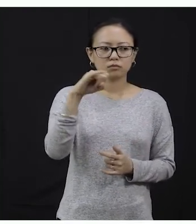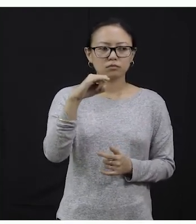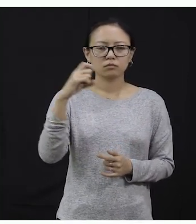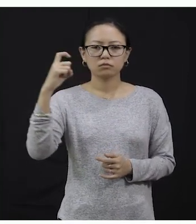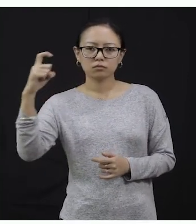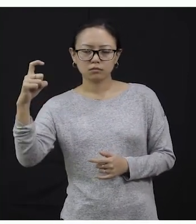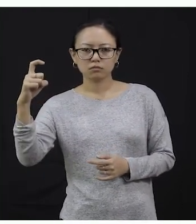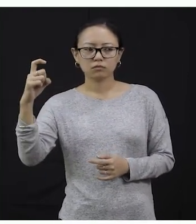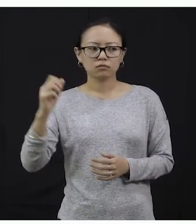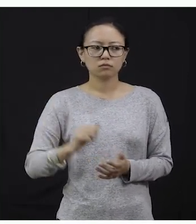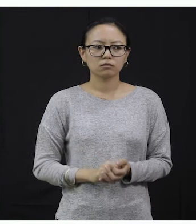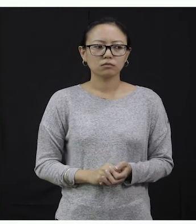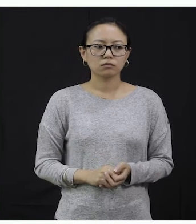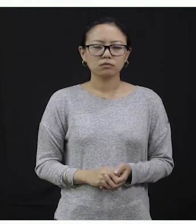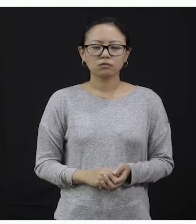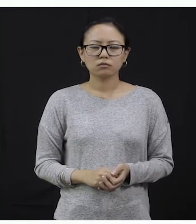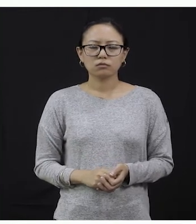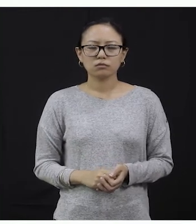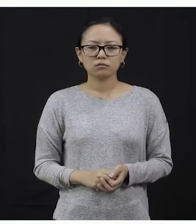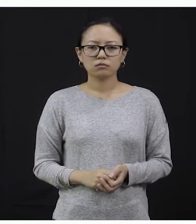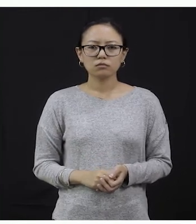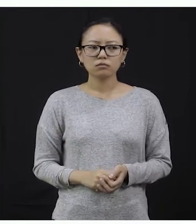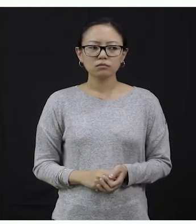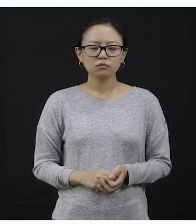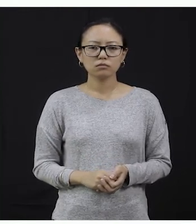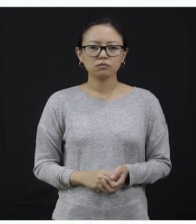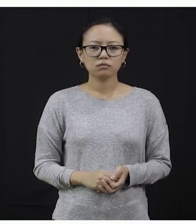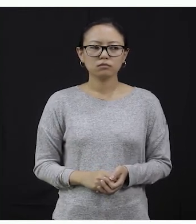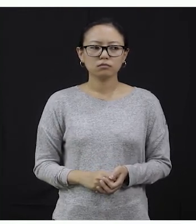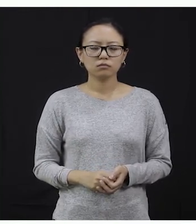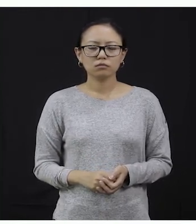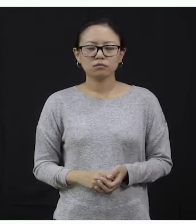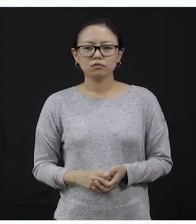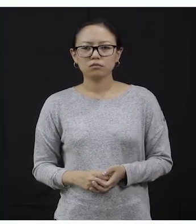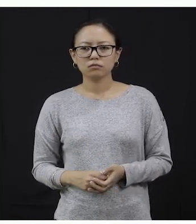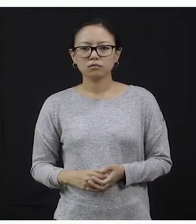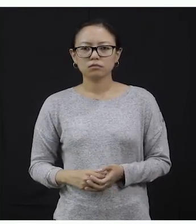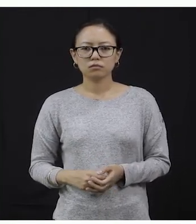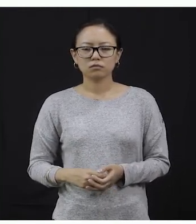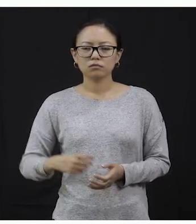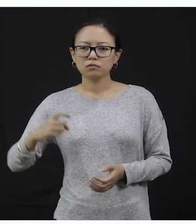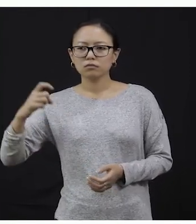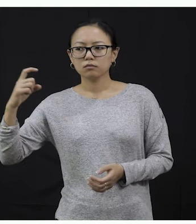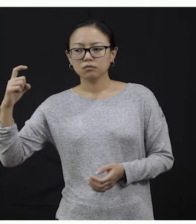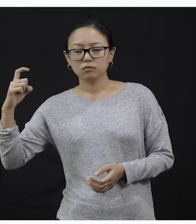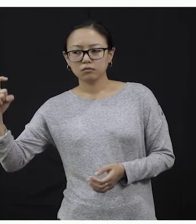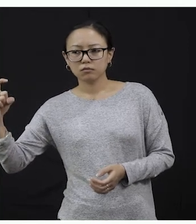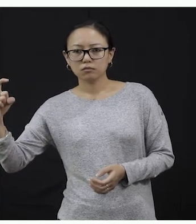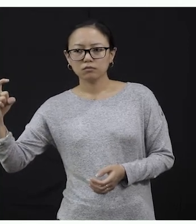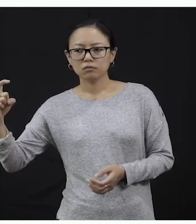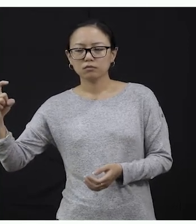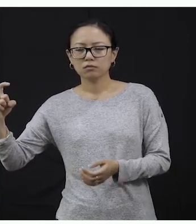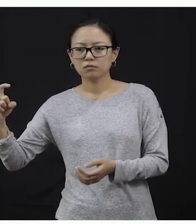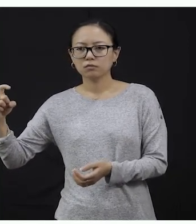767. Okay, 767. So here we will start from again 7. 7, the rightmost number, which is in ones